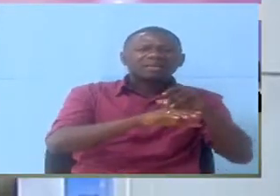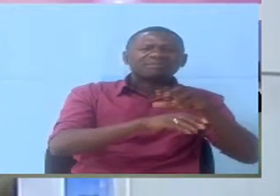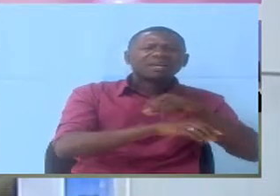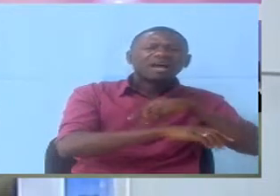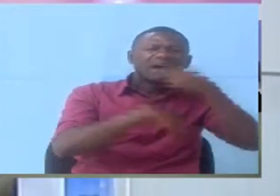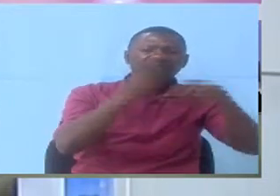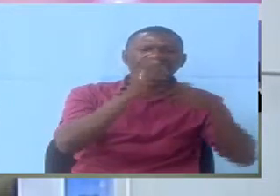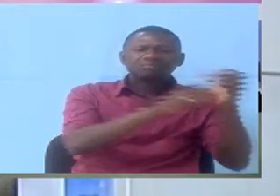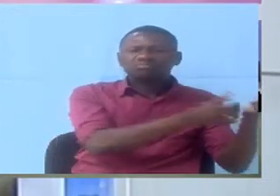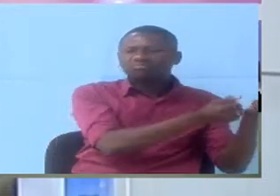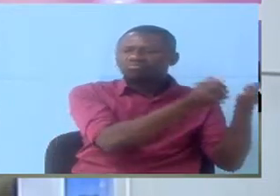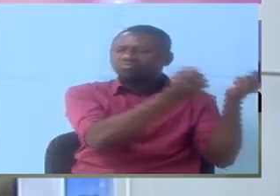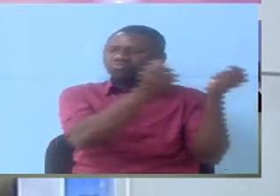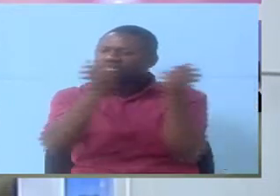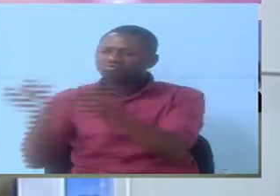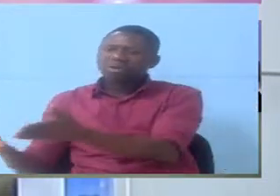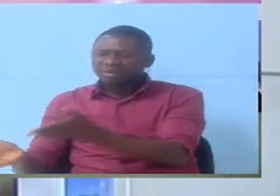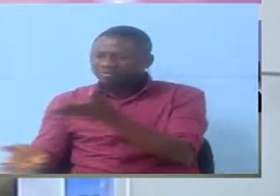place?